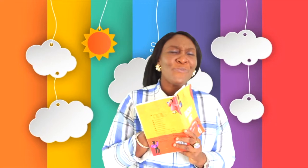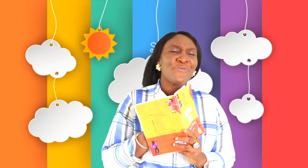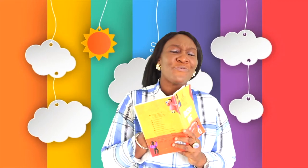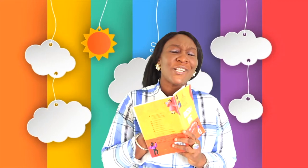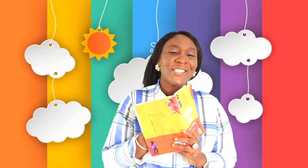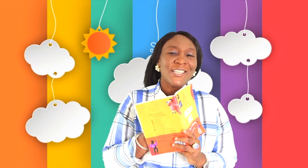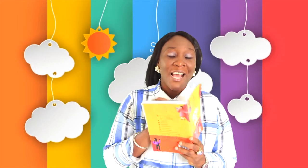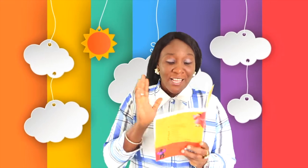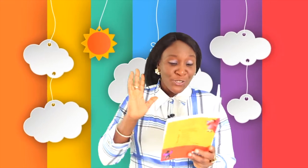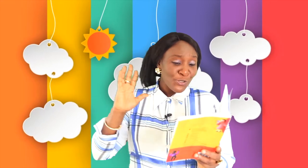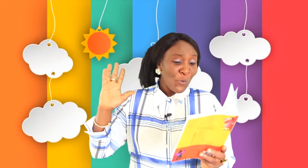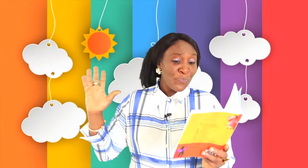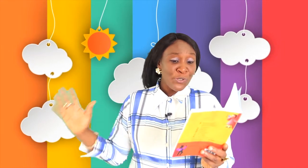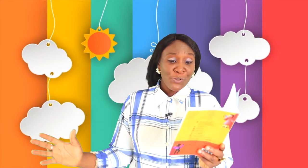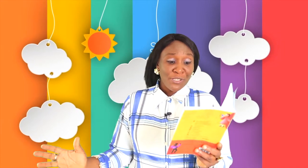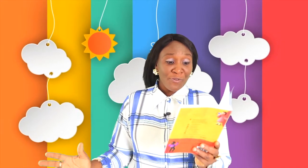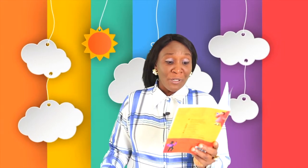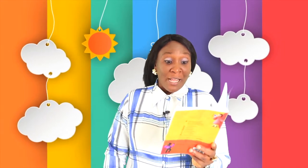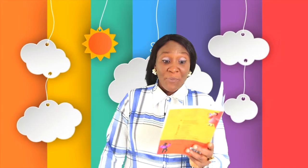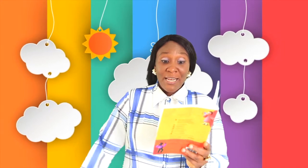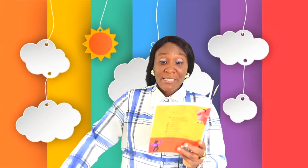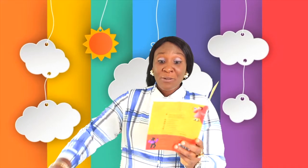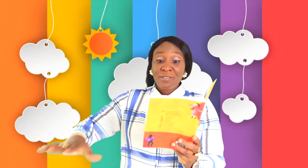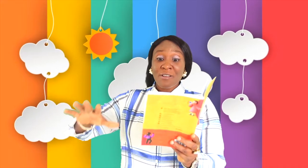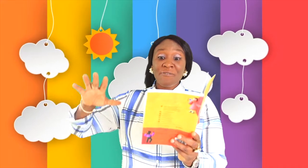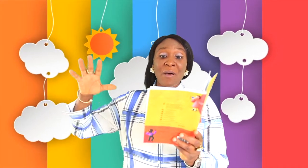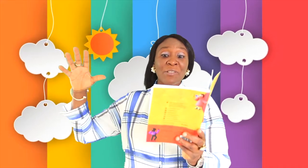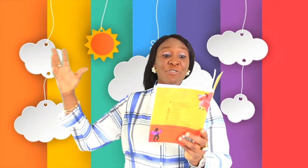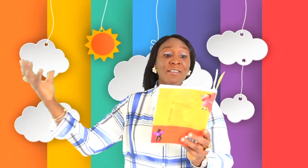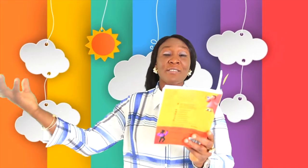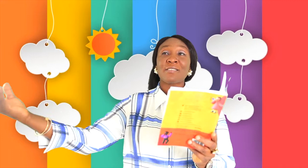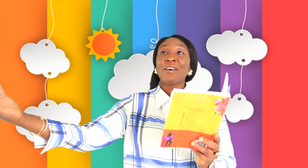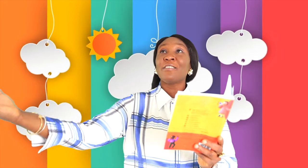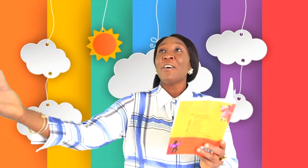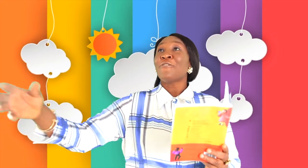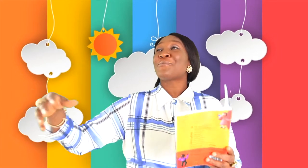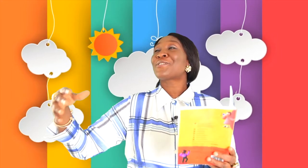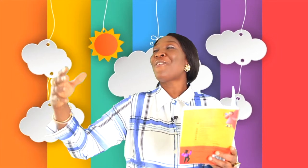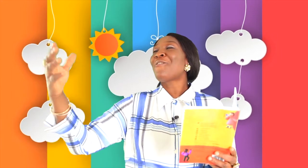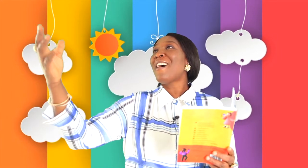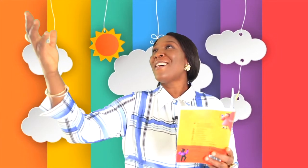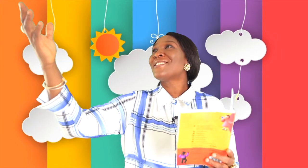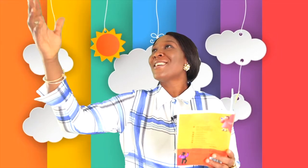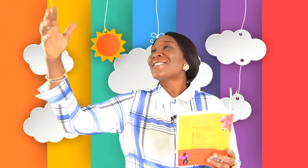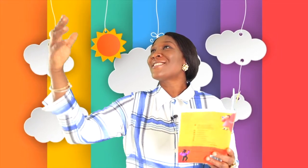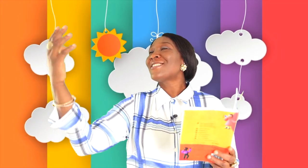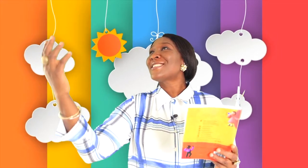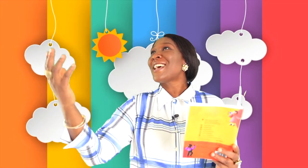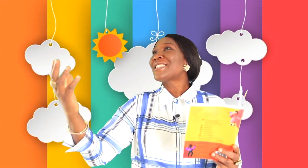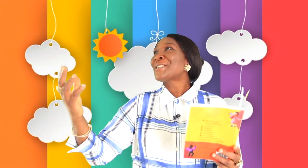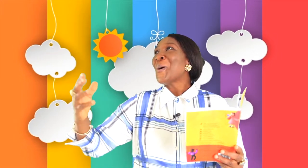So pretty and so beautiful. And we learned how the sunflower tracks the sun from sunrise